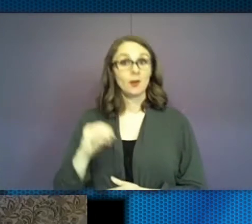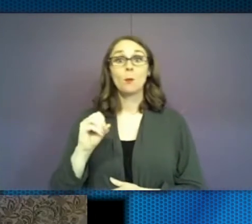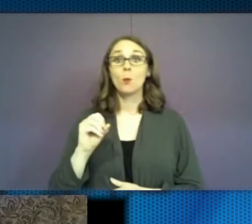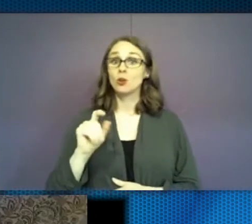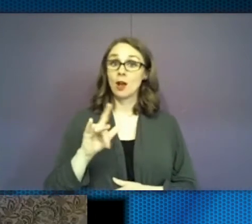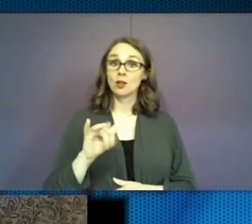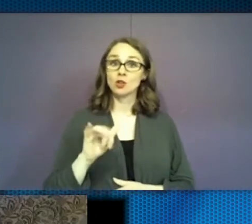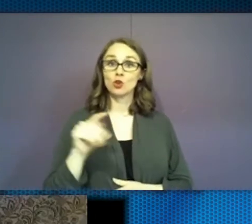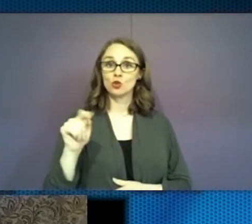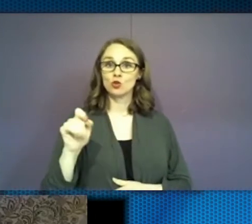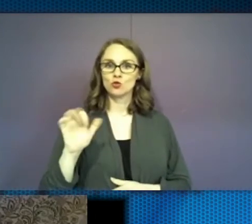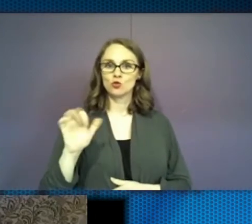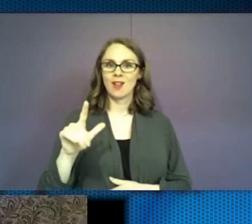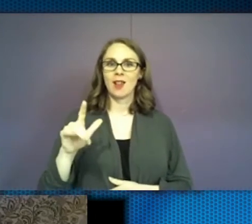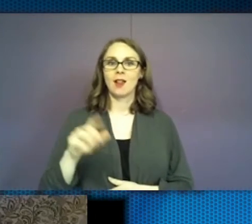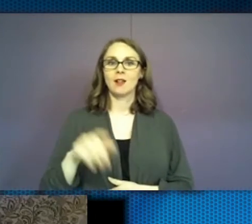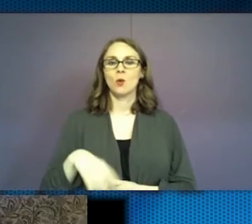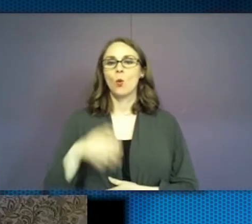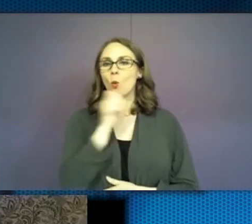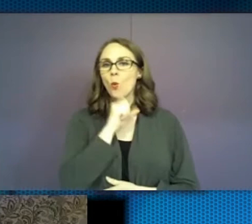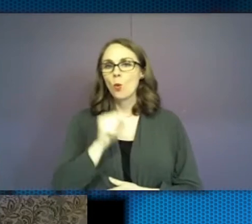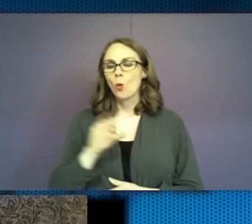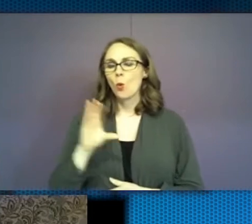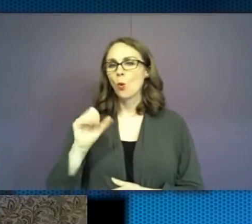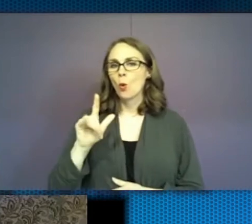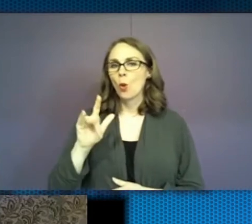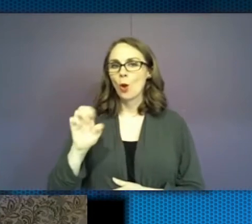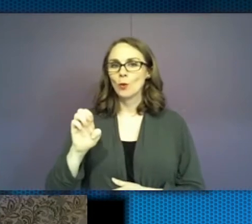the colonial/Indian Route 15.